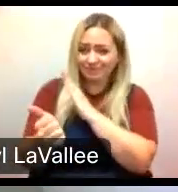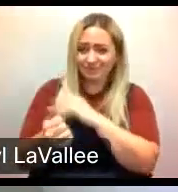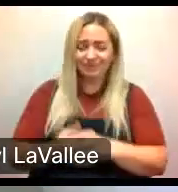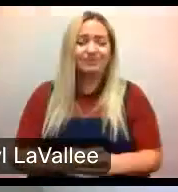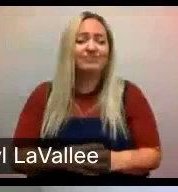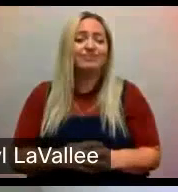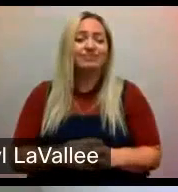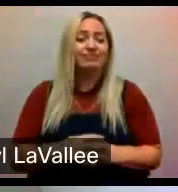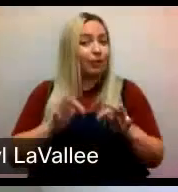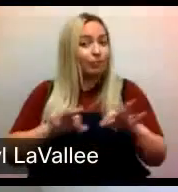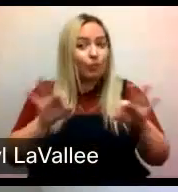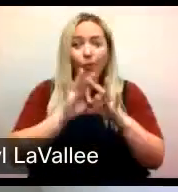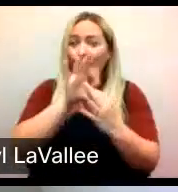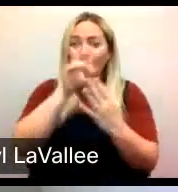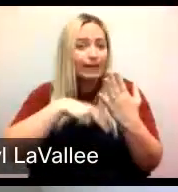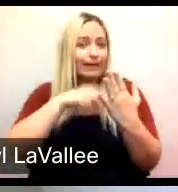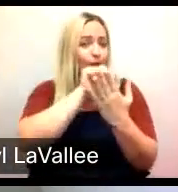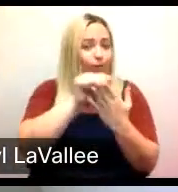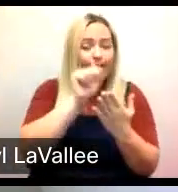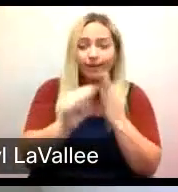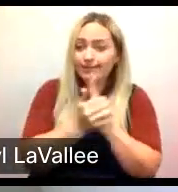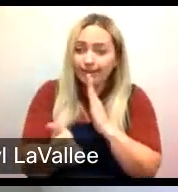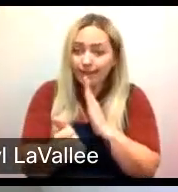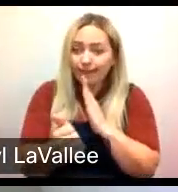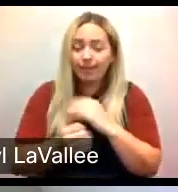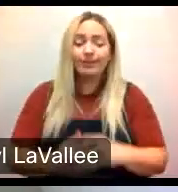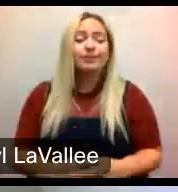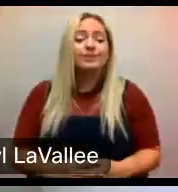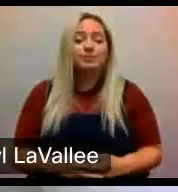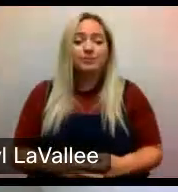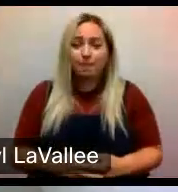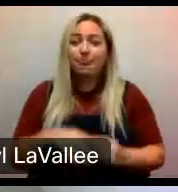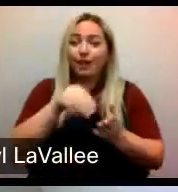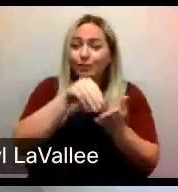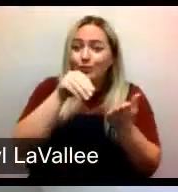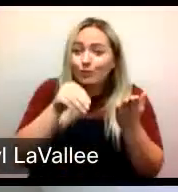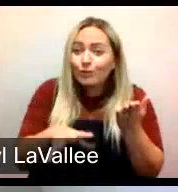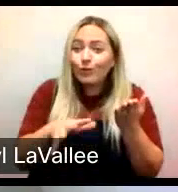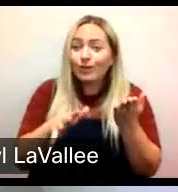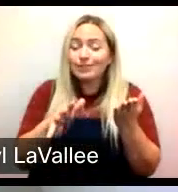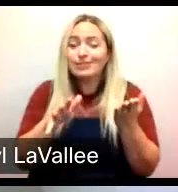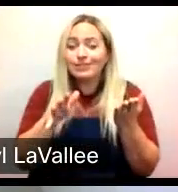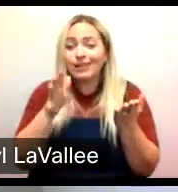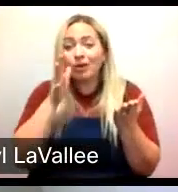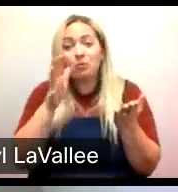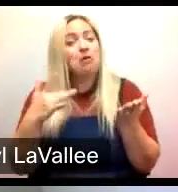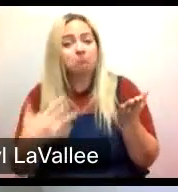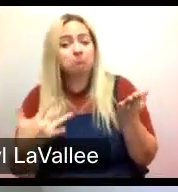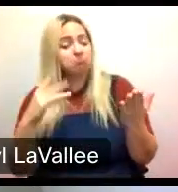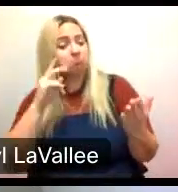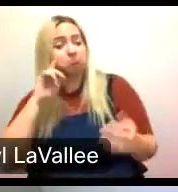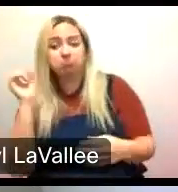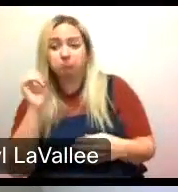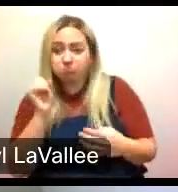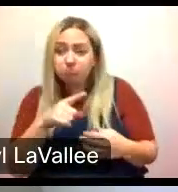important reading and writing skill that you as students will likely come across or be asked to